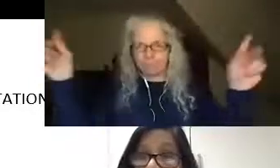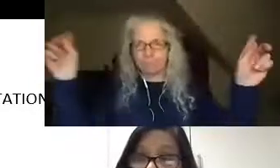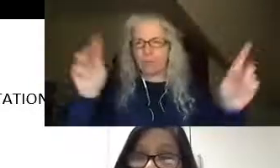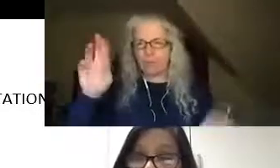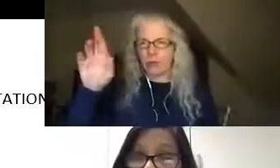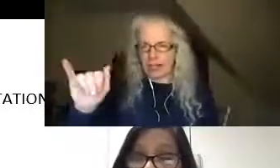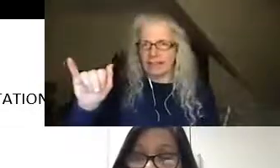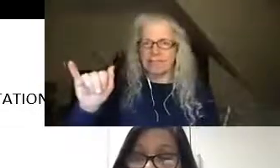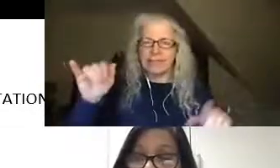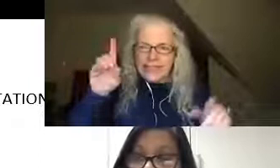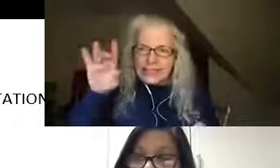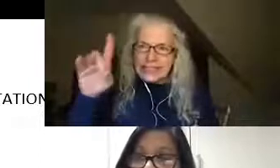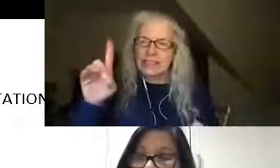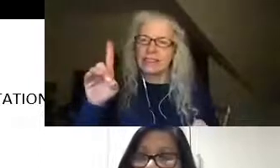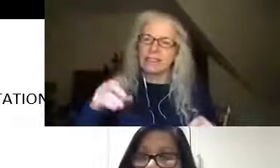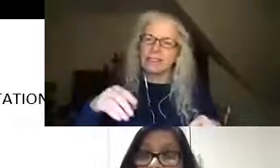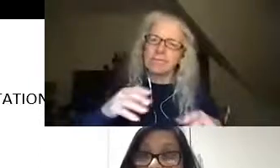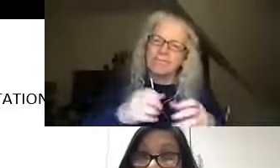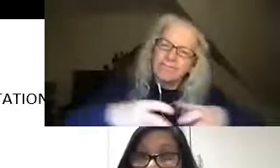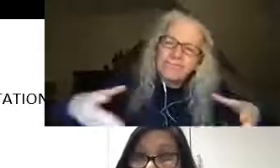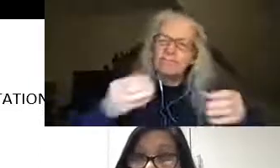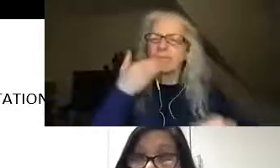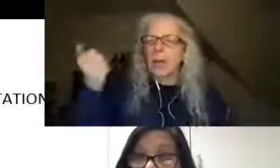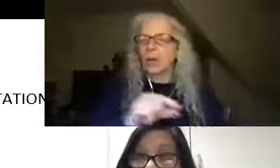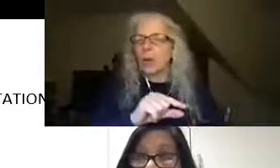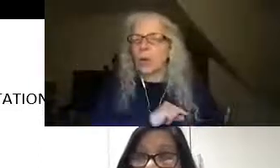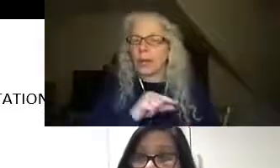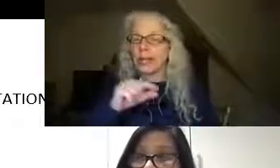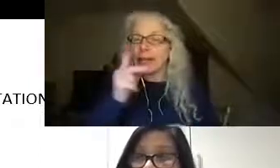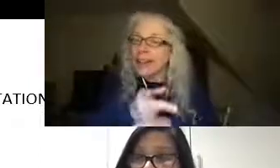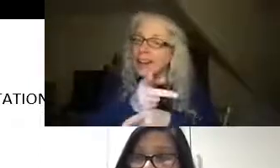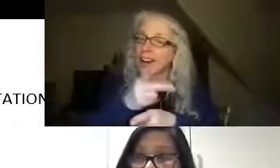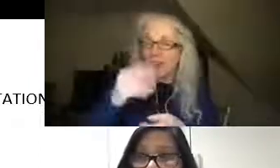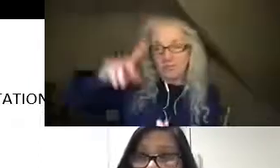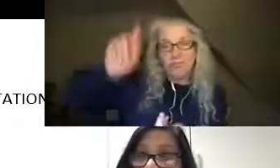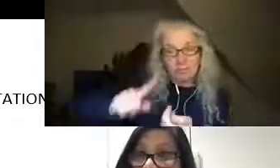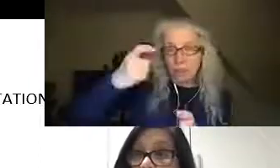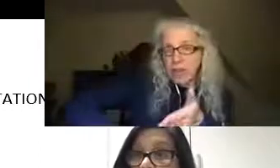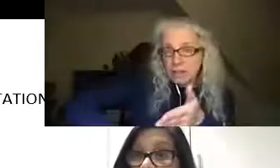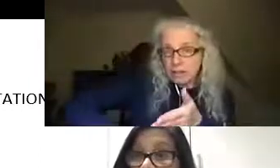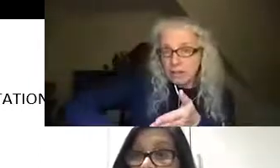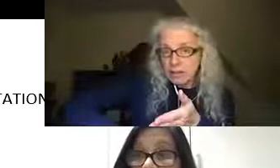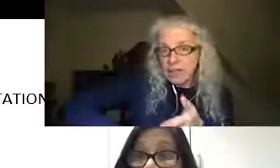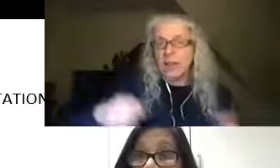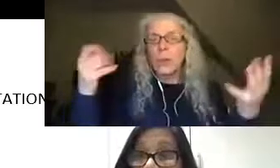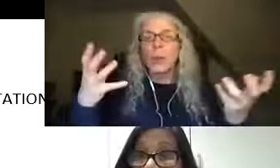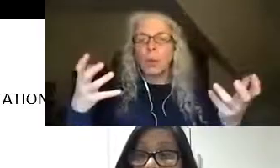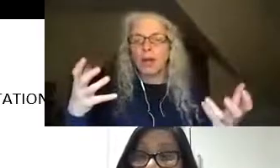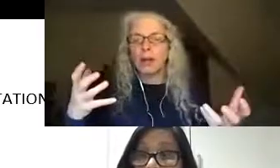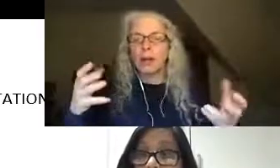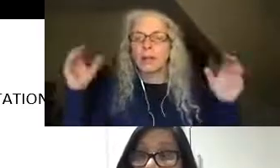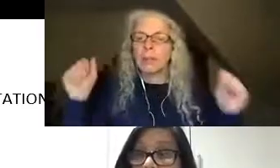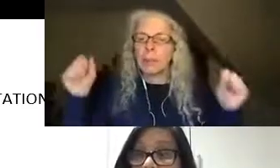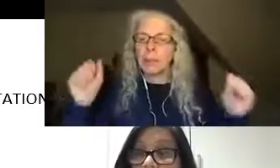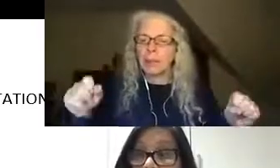expand and improve access to quality care and reduce costs. And the goal of this was to achieve over $100 million of